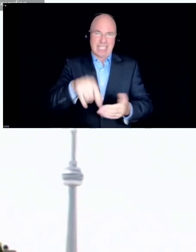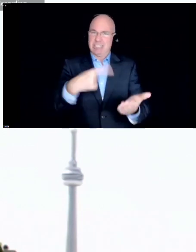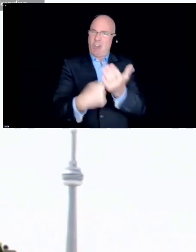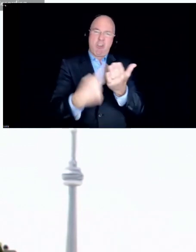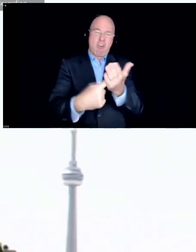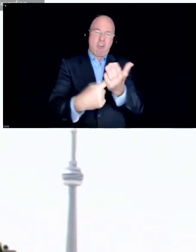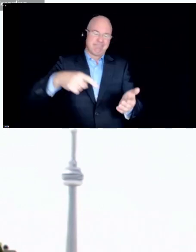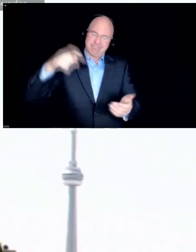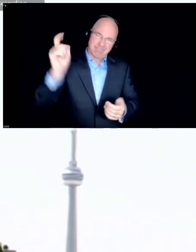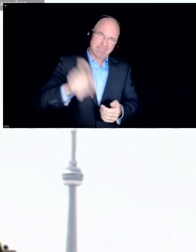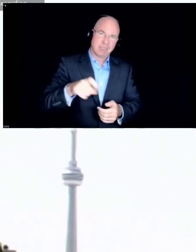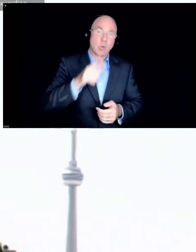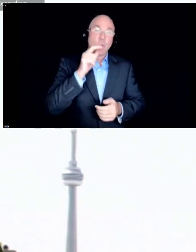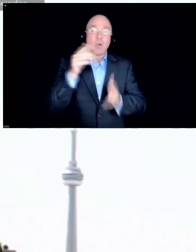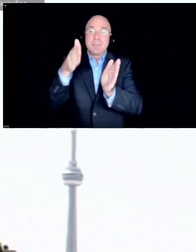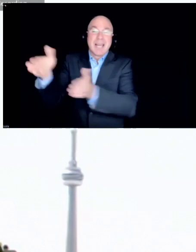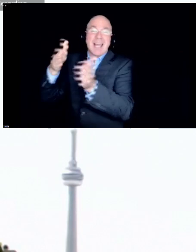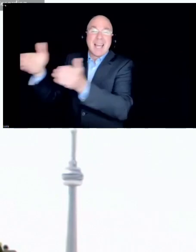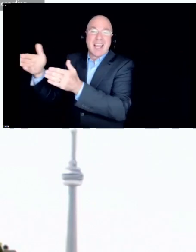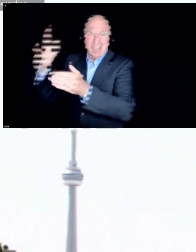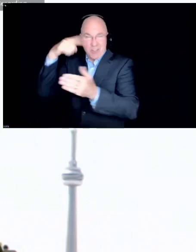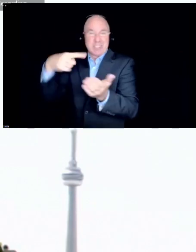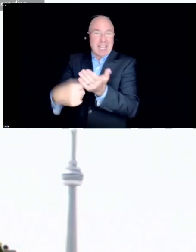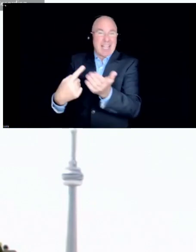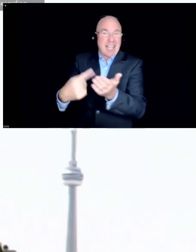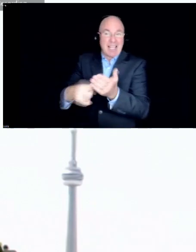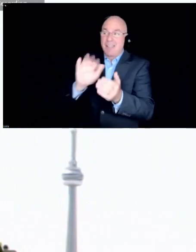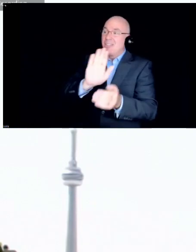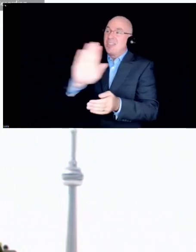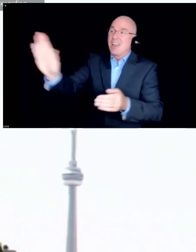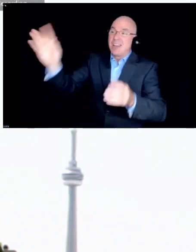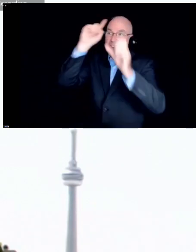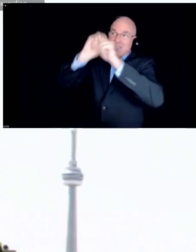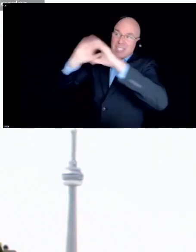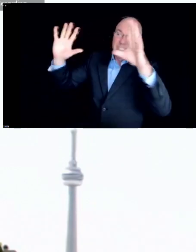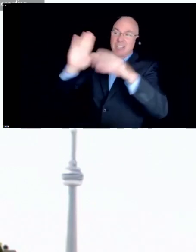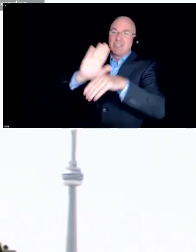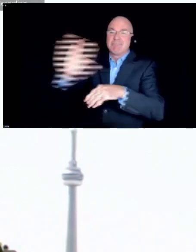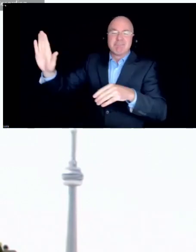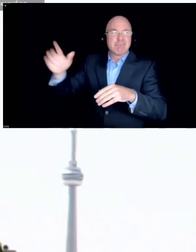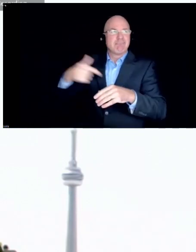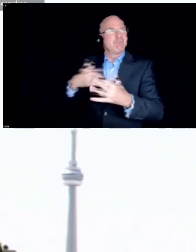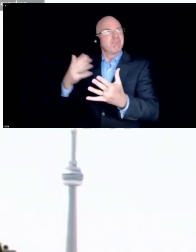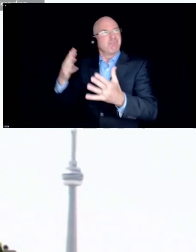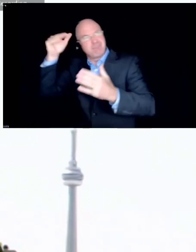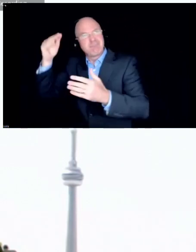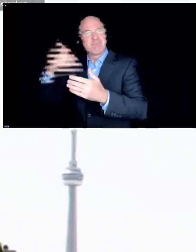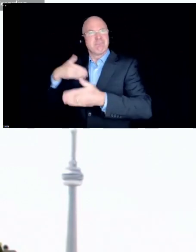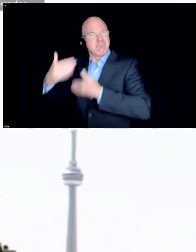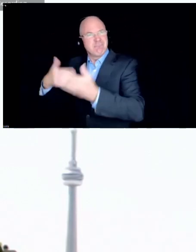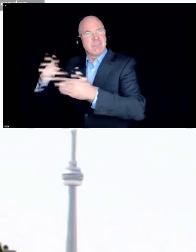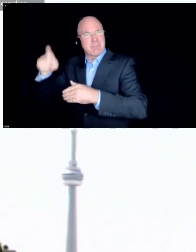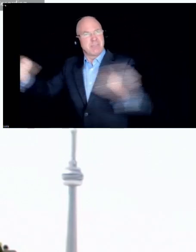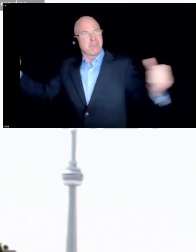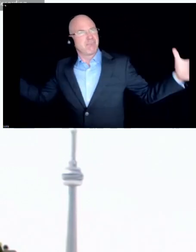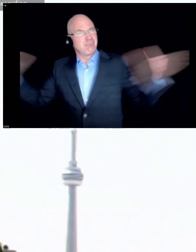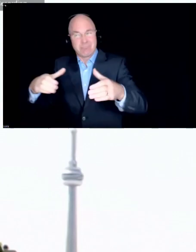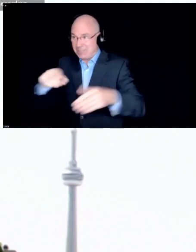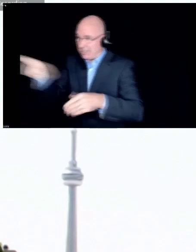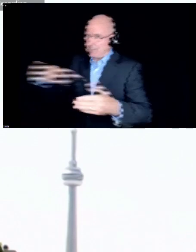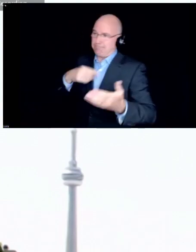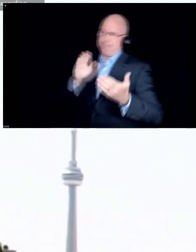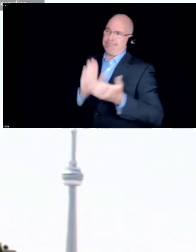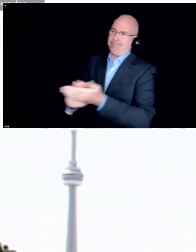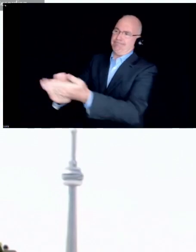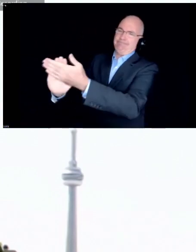national dialogue for their vision, determination, and success in convening this remarkable gathering. And I